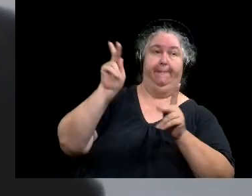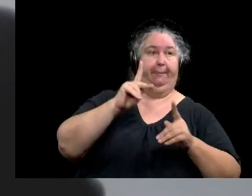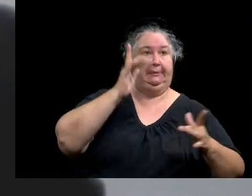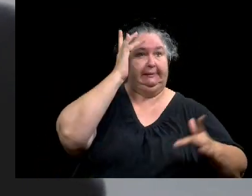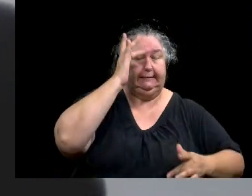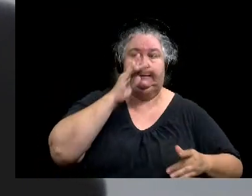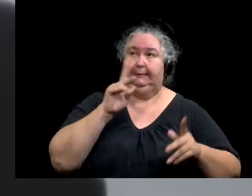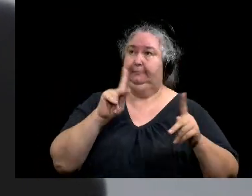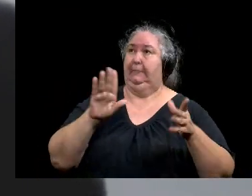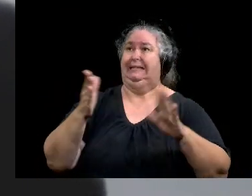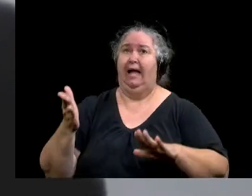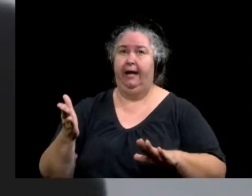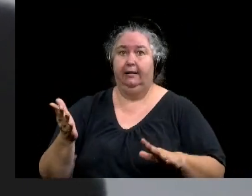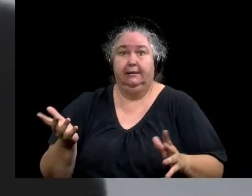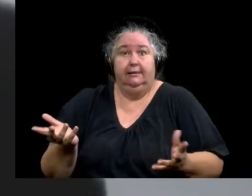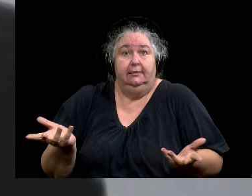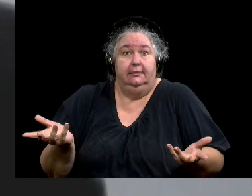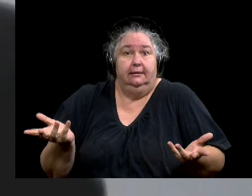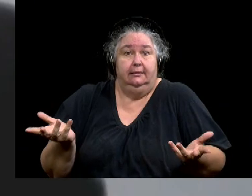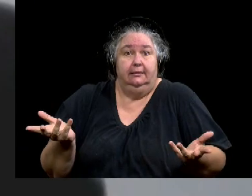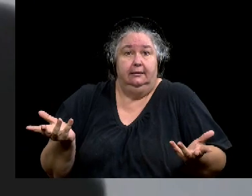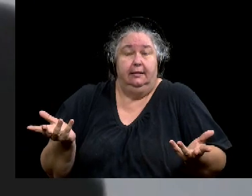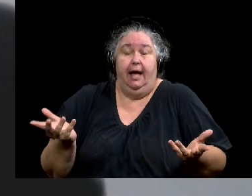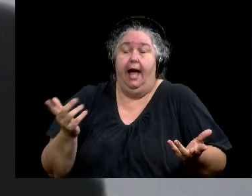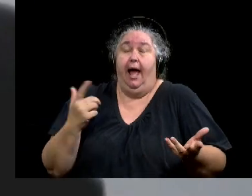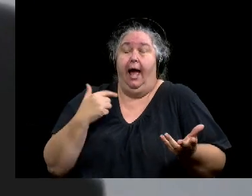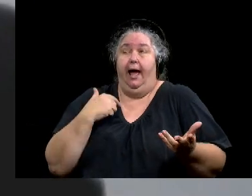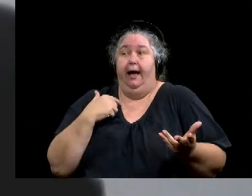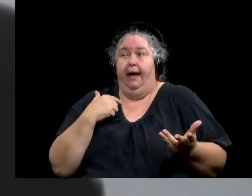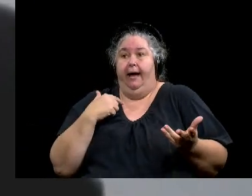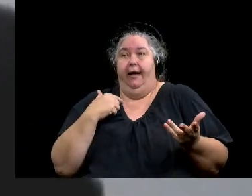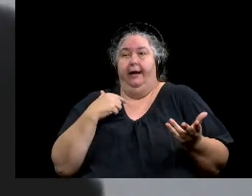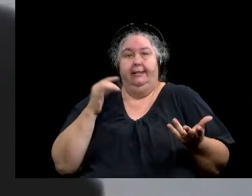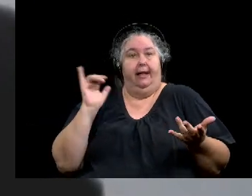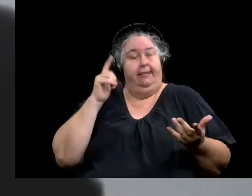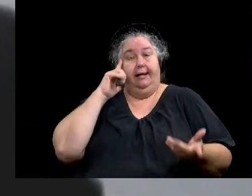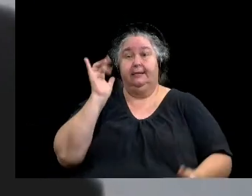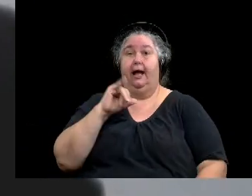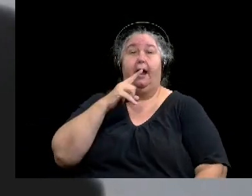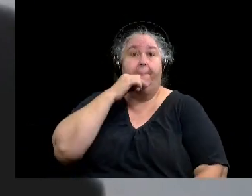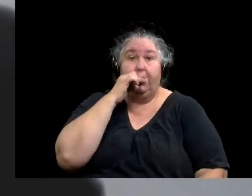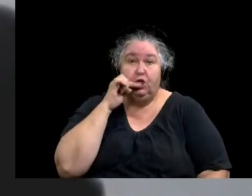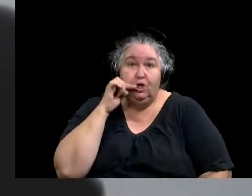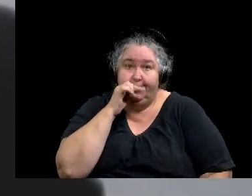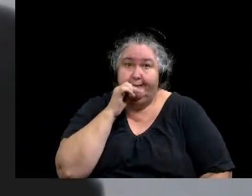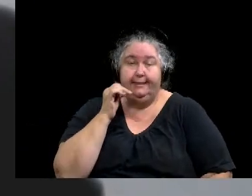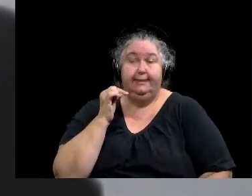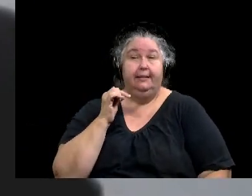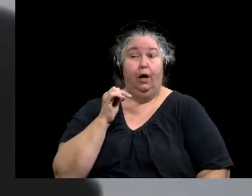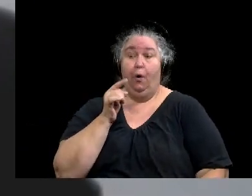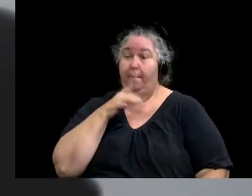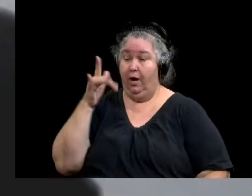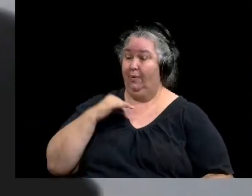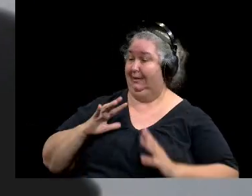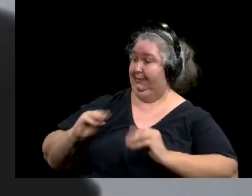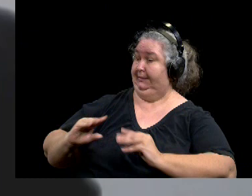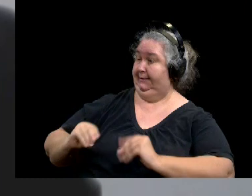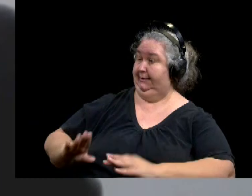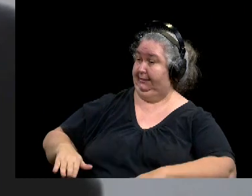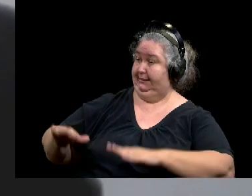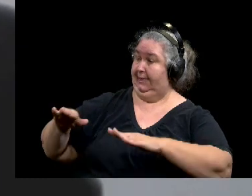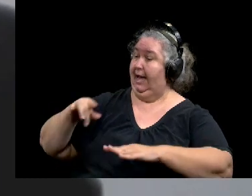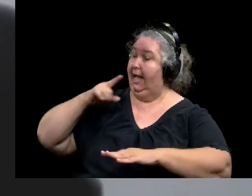dying. I think of it much like brushing your teeth. You know, as parents, we tell our kids to brush their teeth, we teach